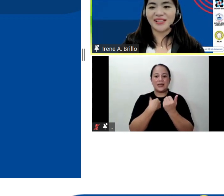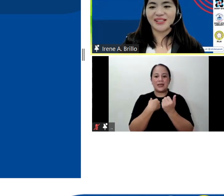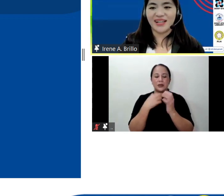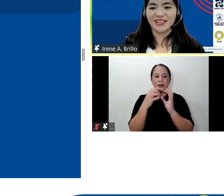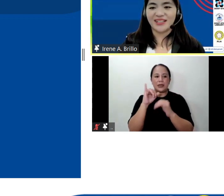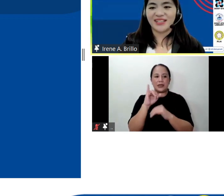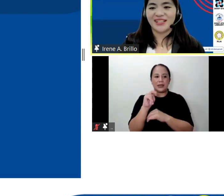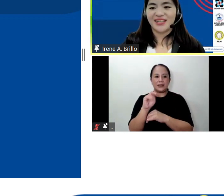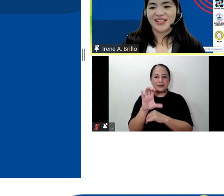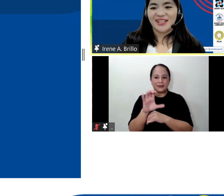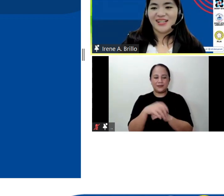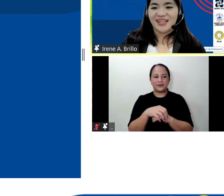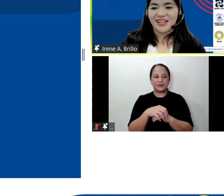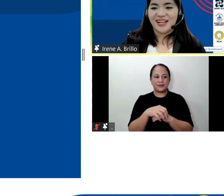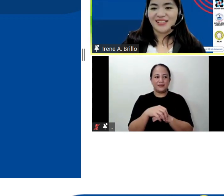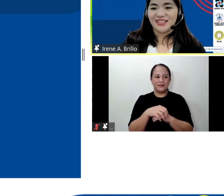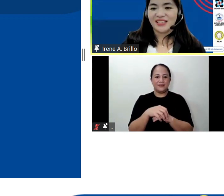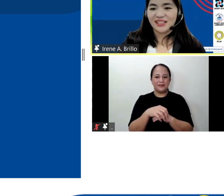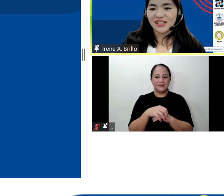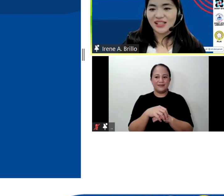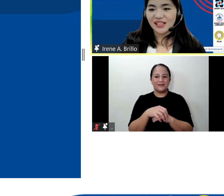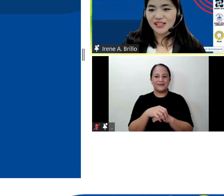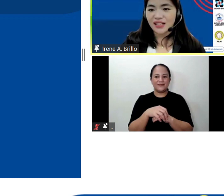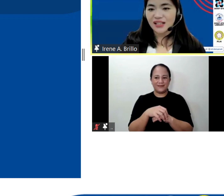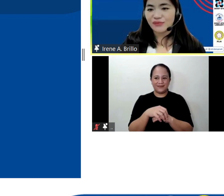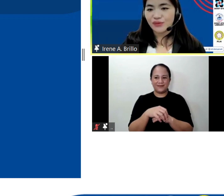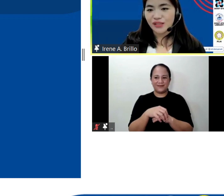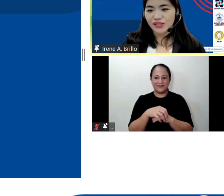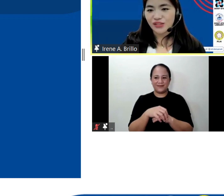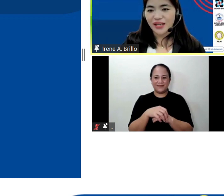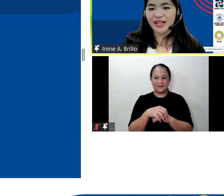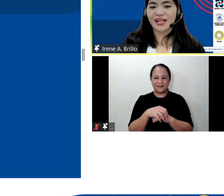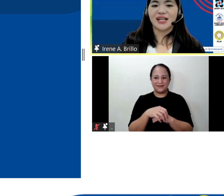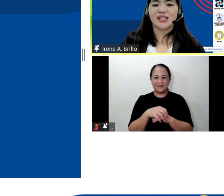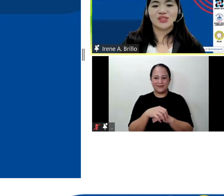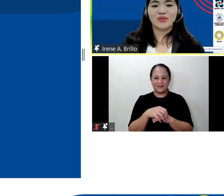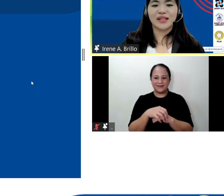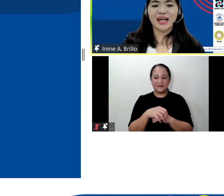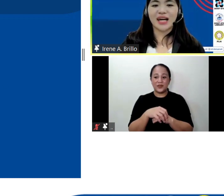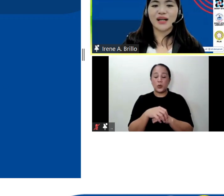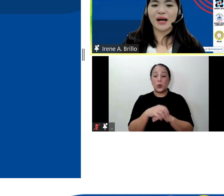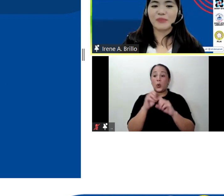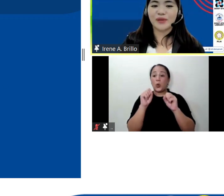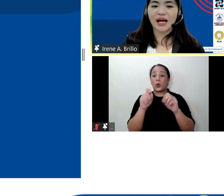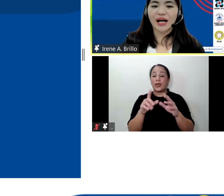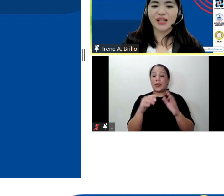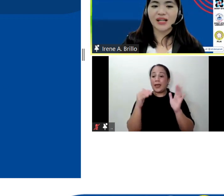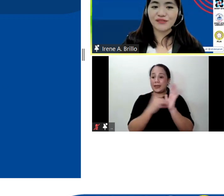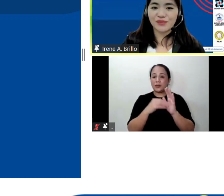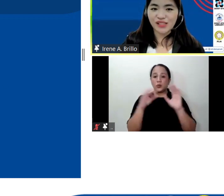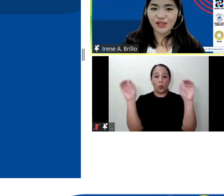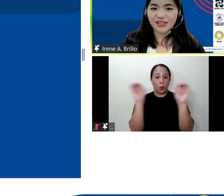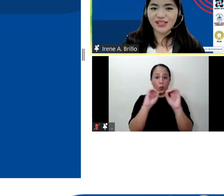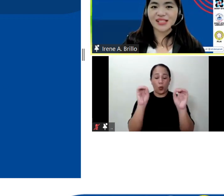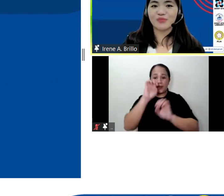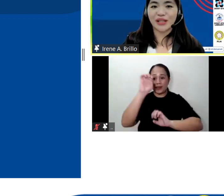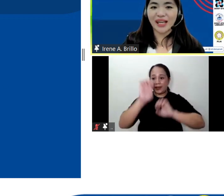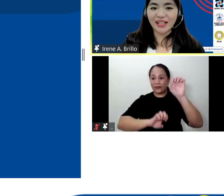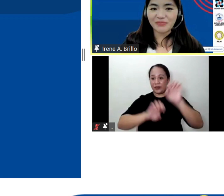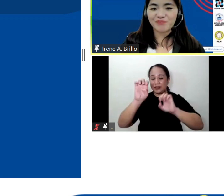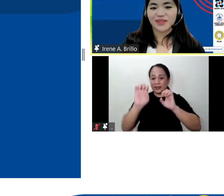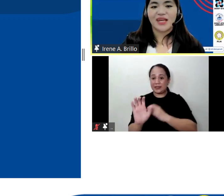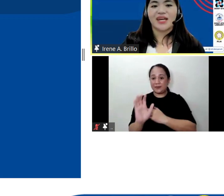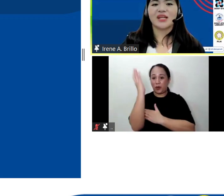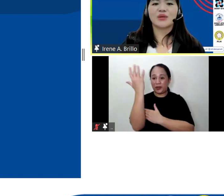Incorporated. And link ng evaluation. Ayan. So once again, wala po tayong evaluation this